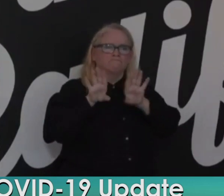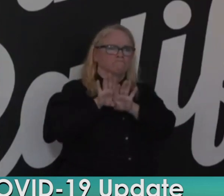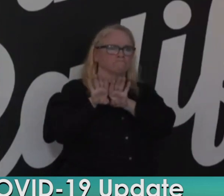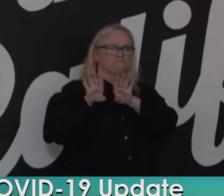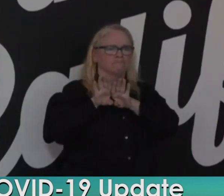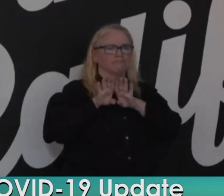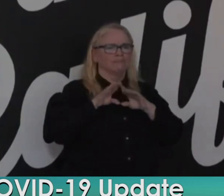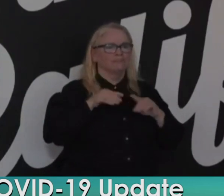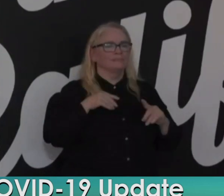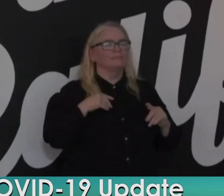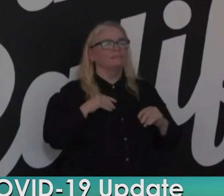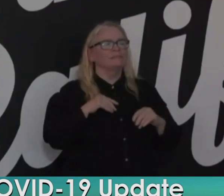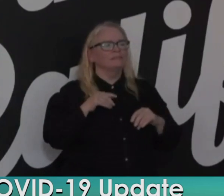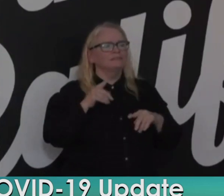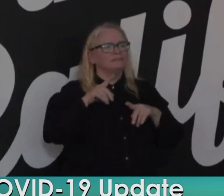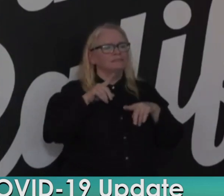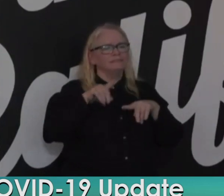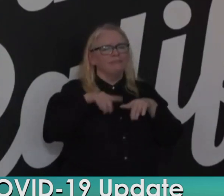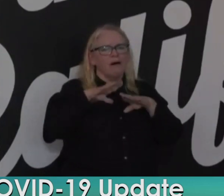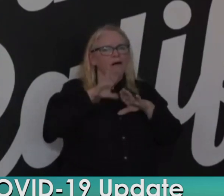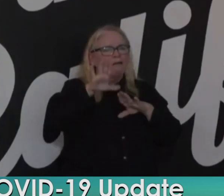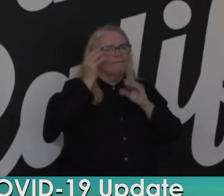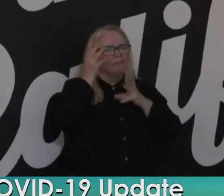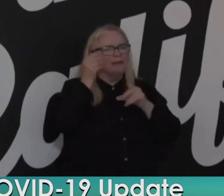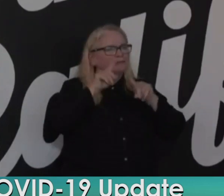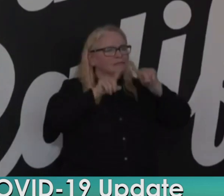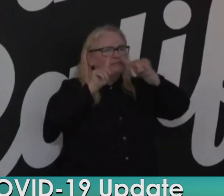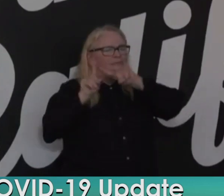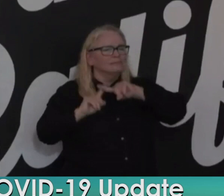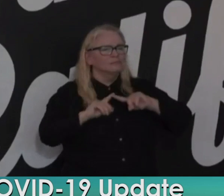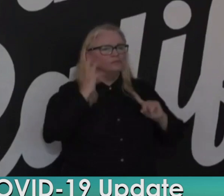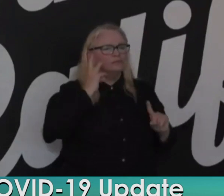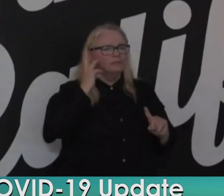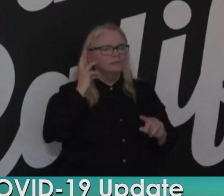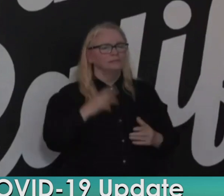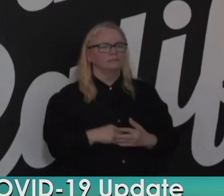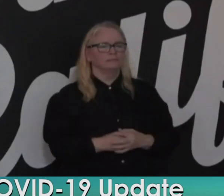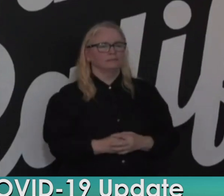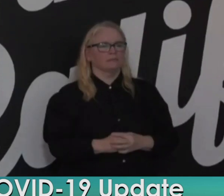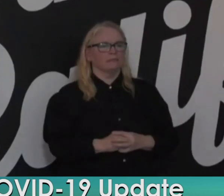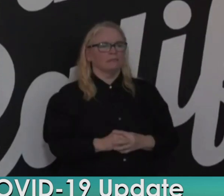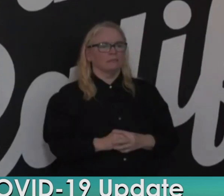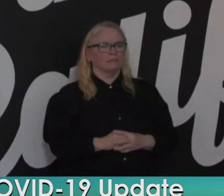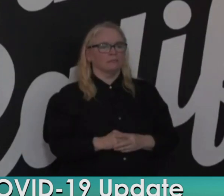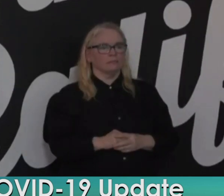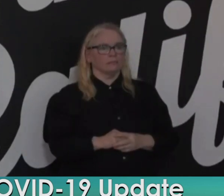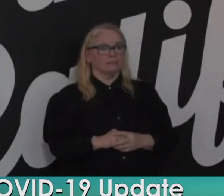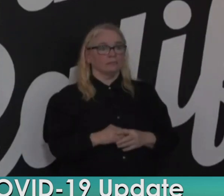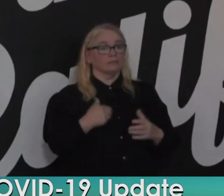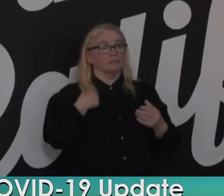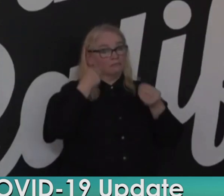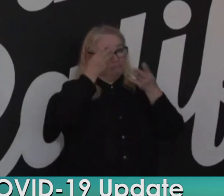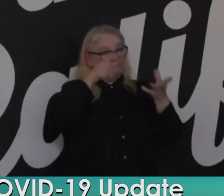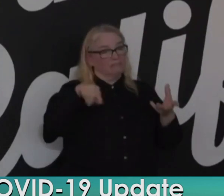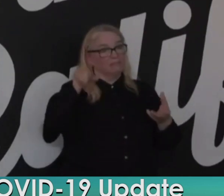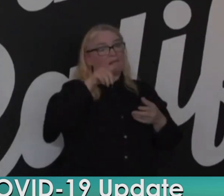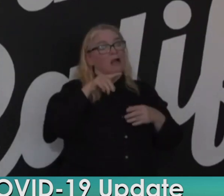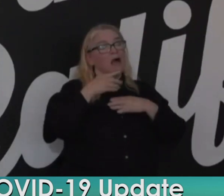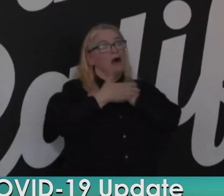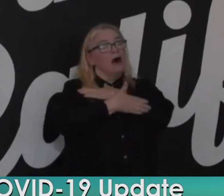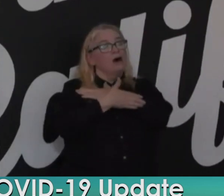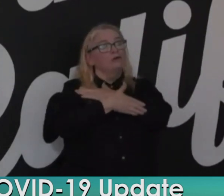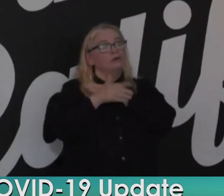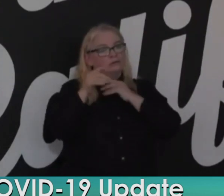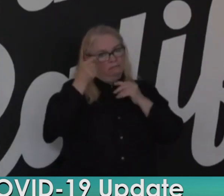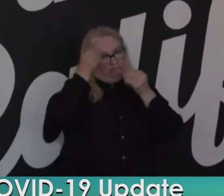real time. You'll see in our guidance to go further than what we announced yesterday on a regional basis,